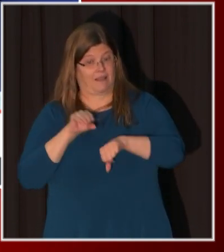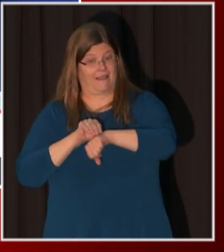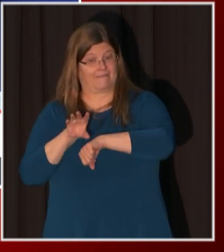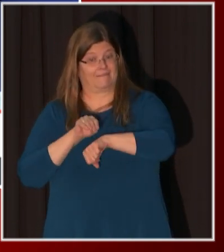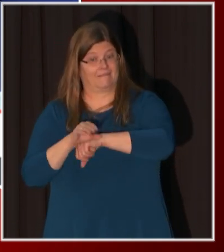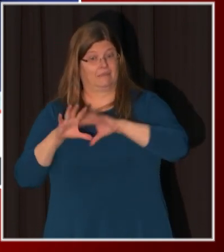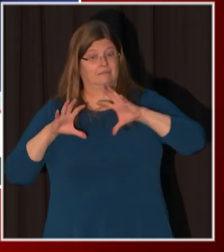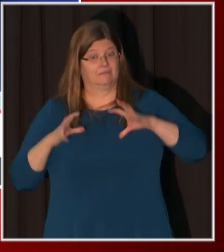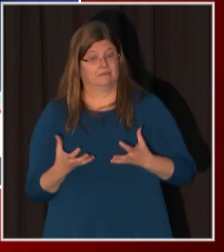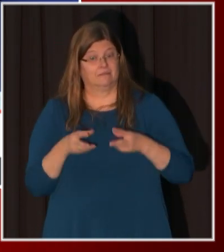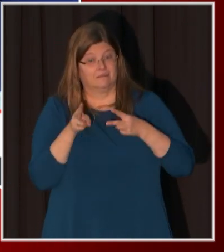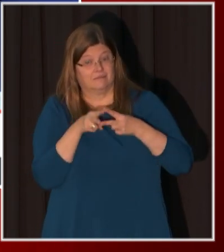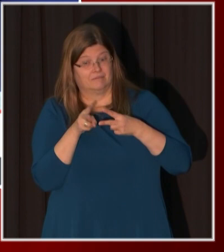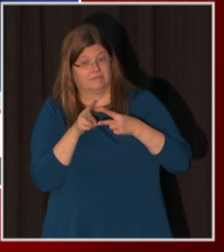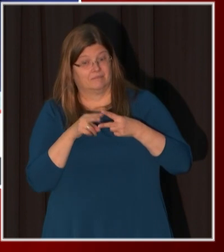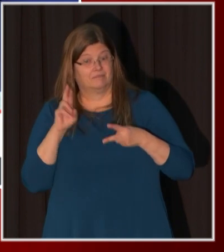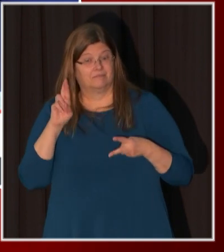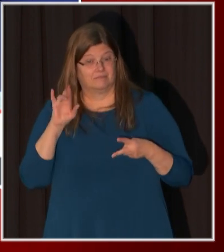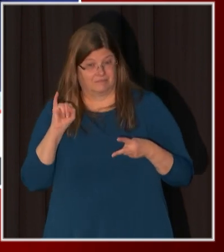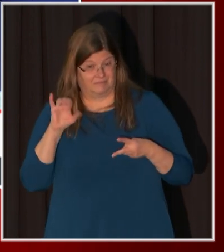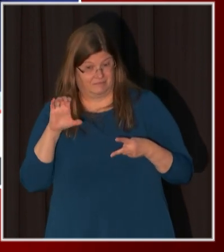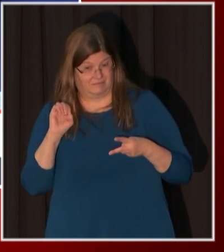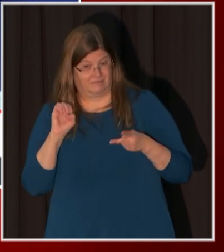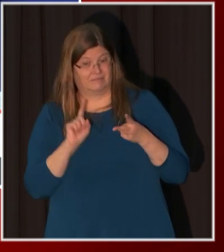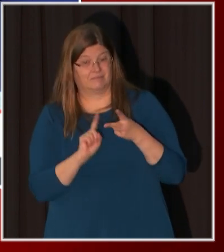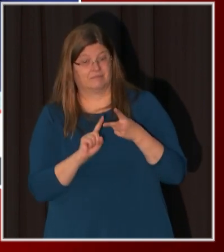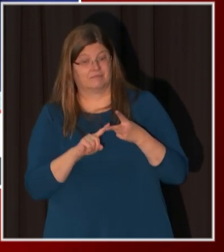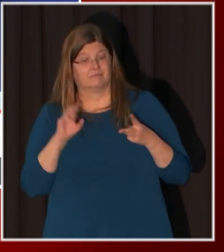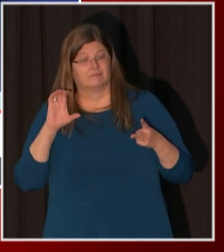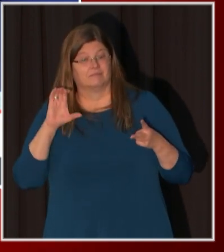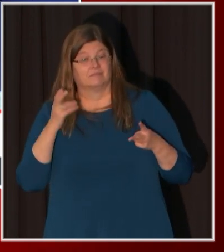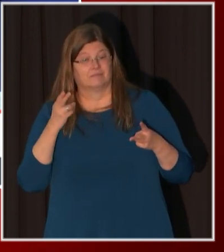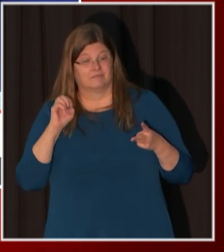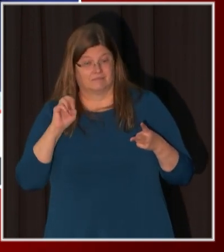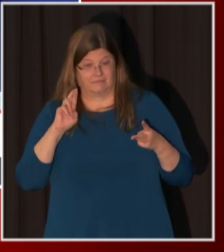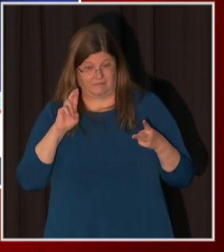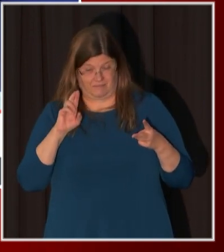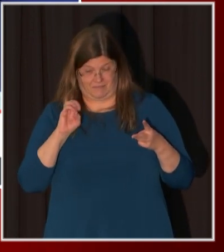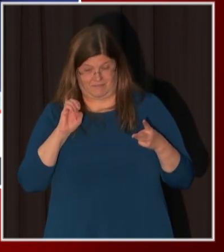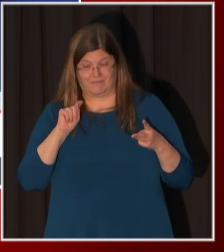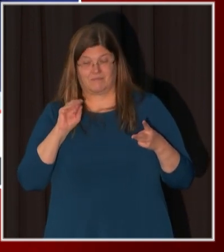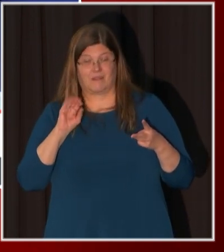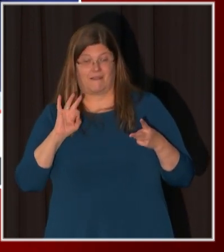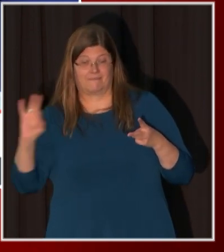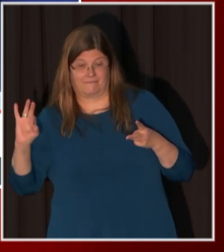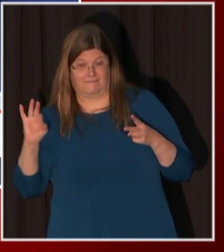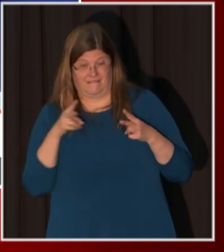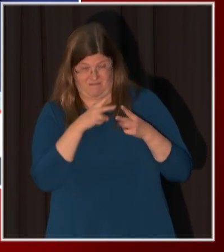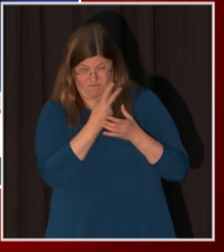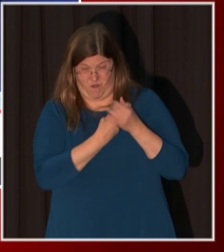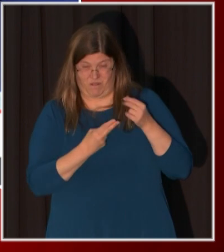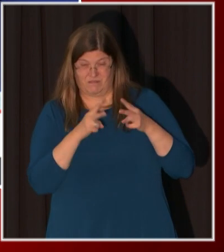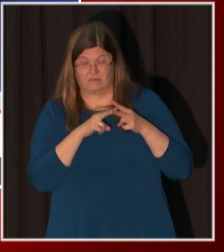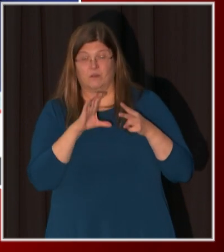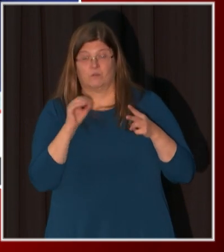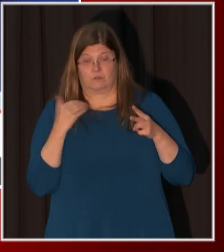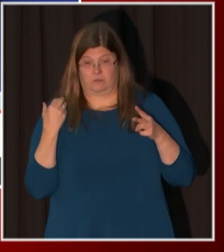Secretary Chertoff, and they are district residents, but they're more known in terms of a